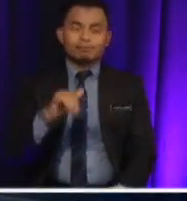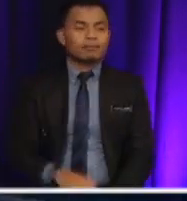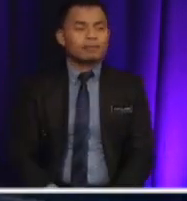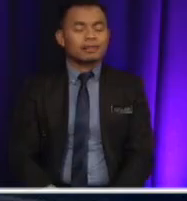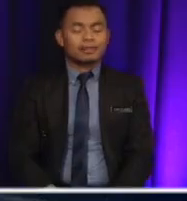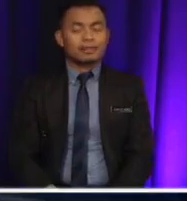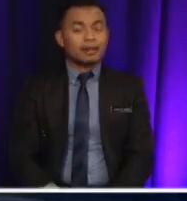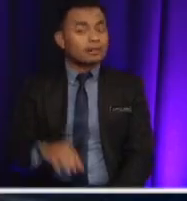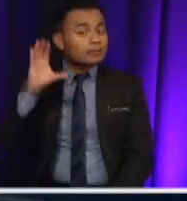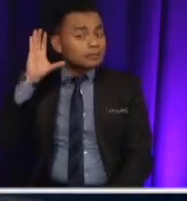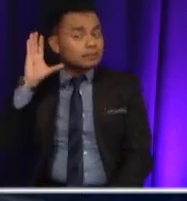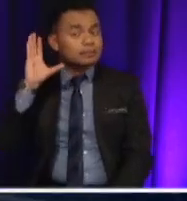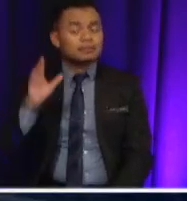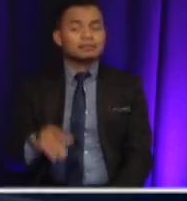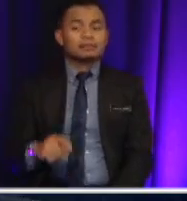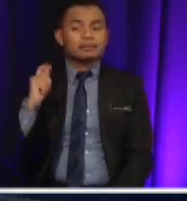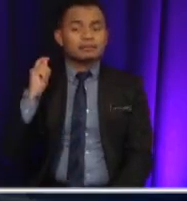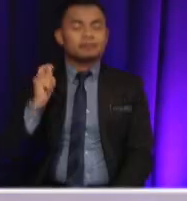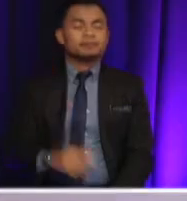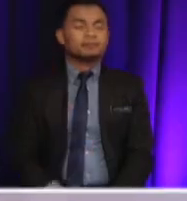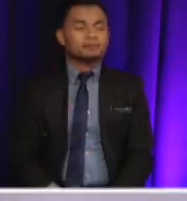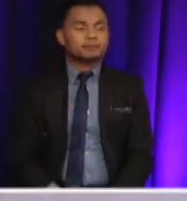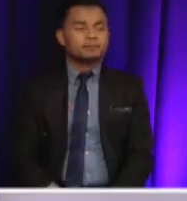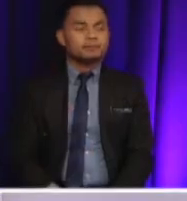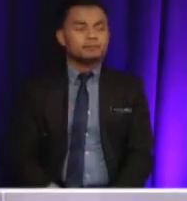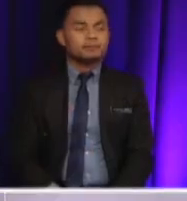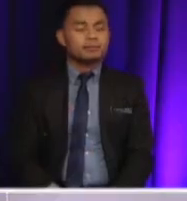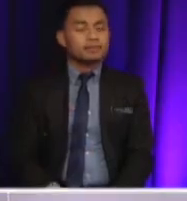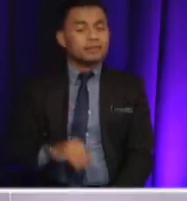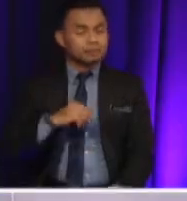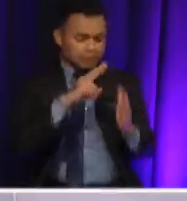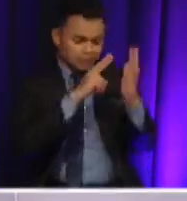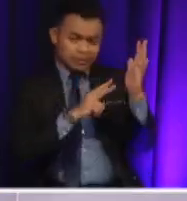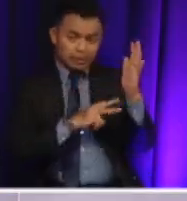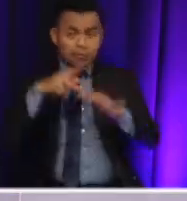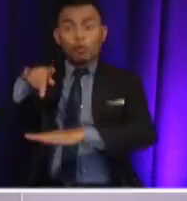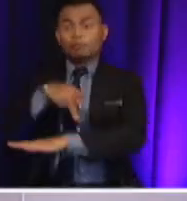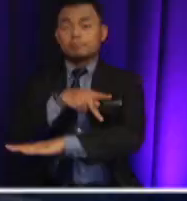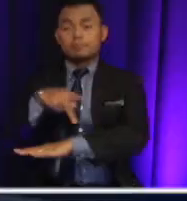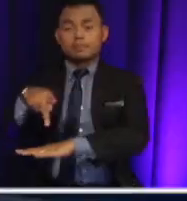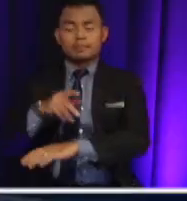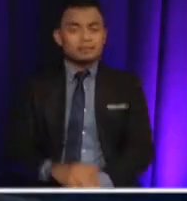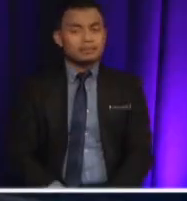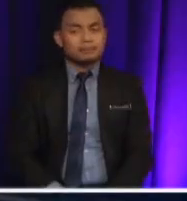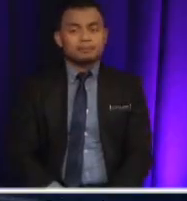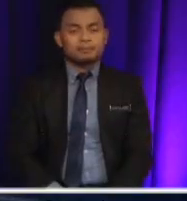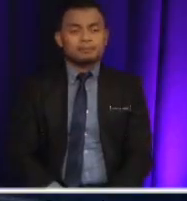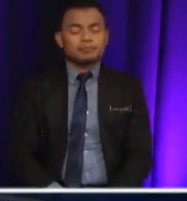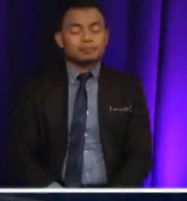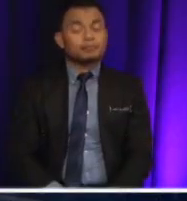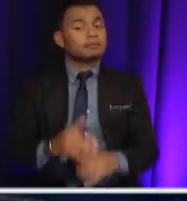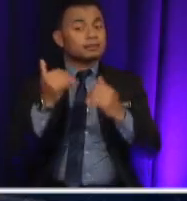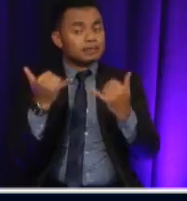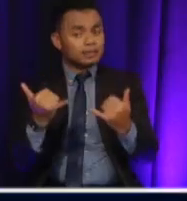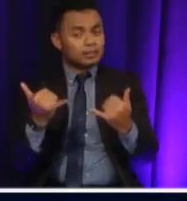you. Yeah, I saw online. So what are you doing? I thought I'm reciting the poem. Am I doing it right? Okay. Now,